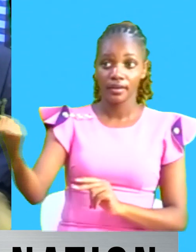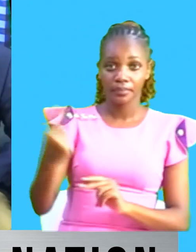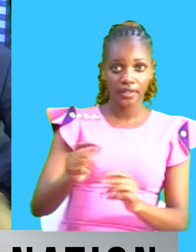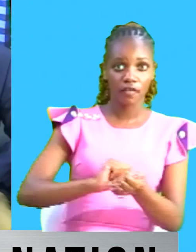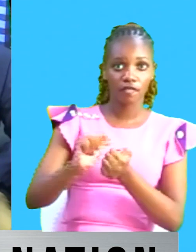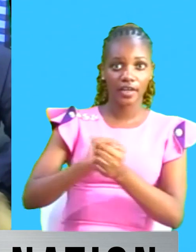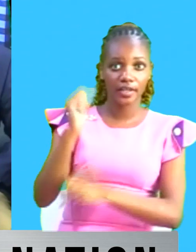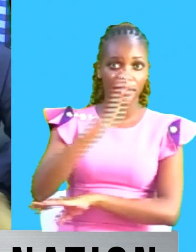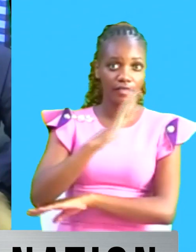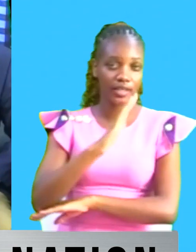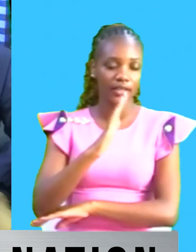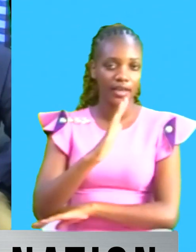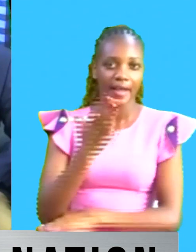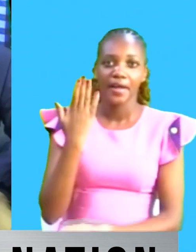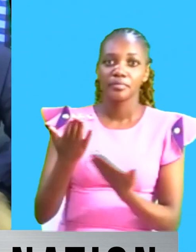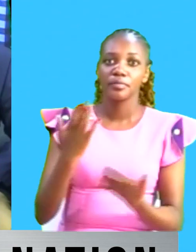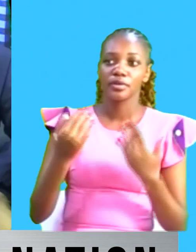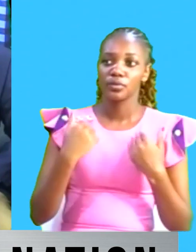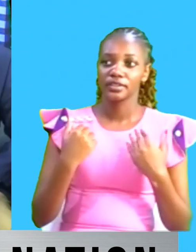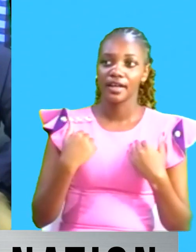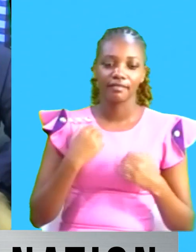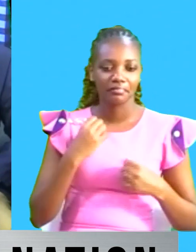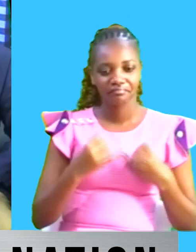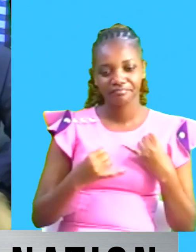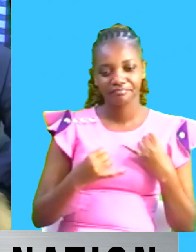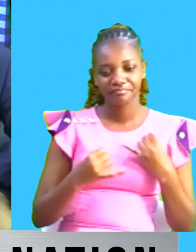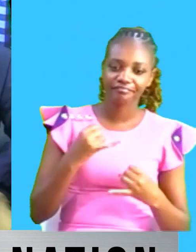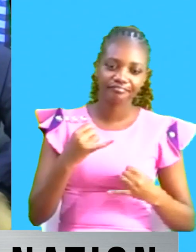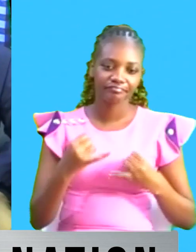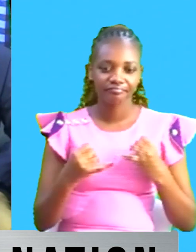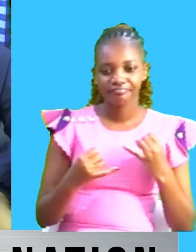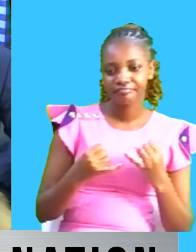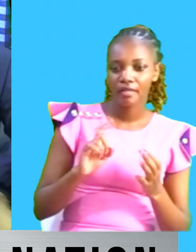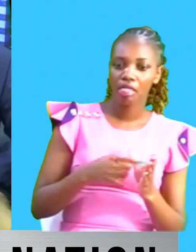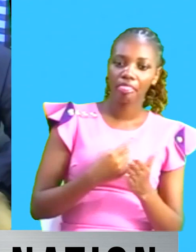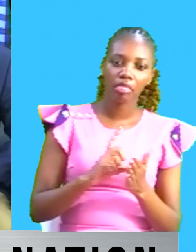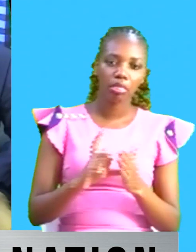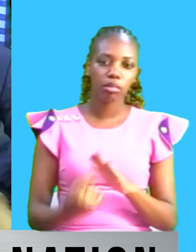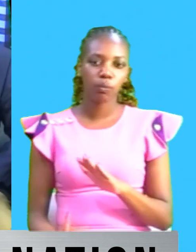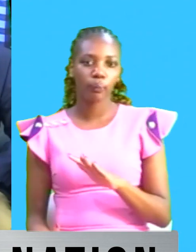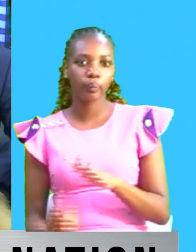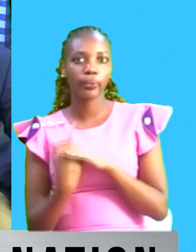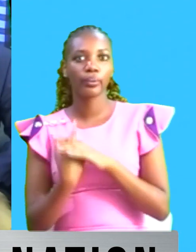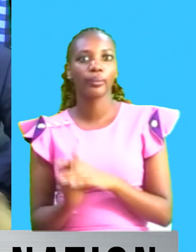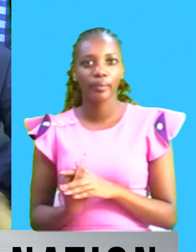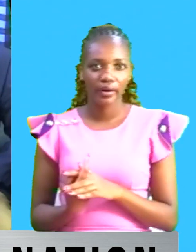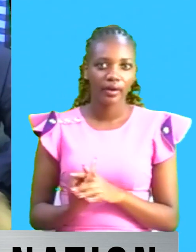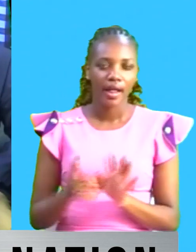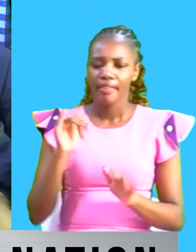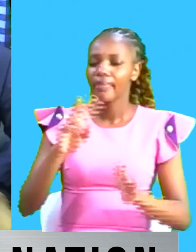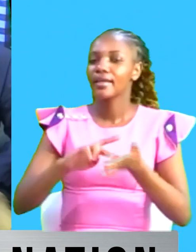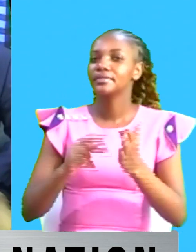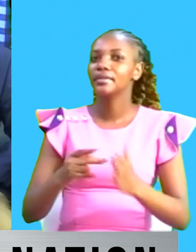evening. Obviously, he must have been having leisure somewhere. There must be a reason why he came. Does this explain